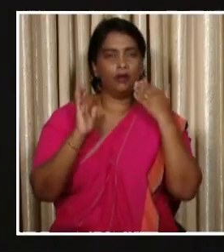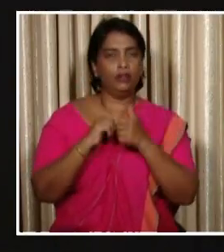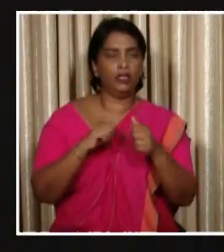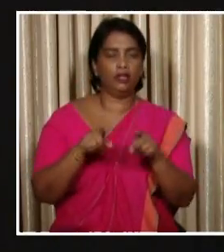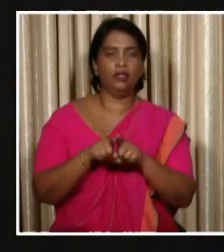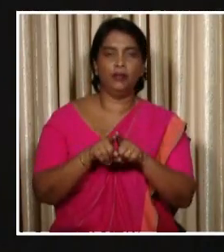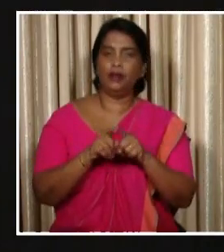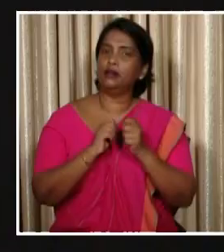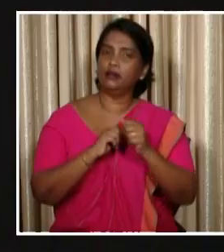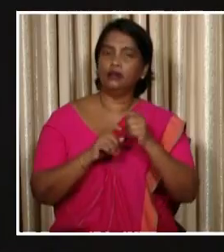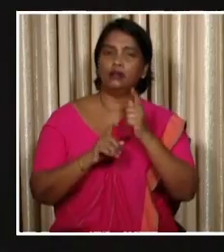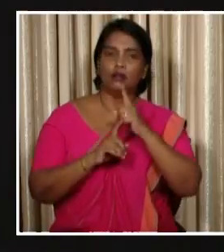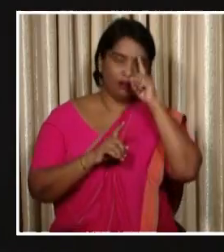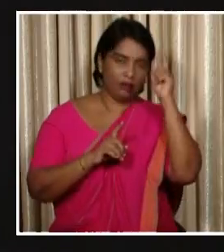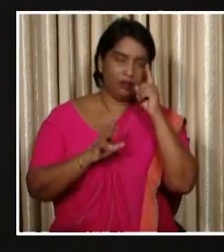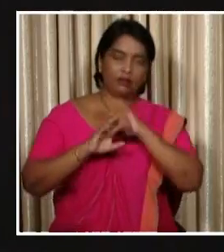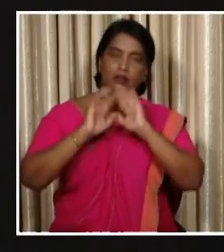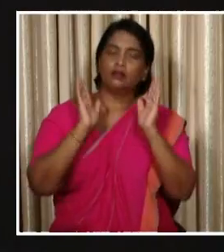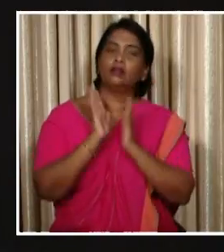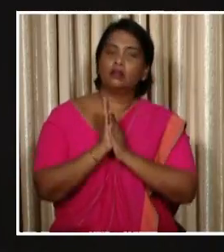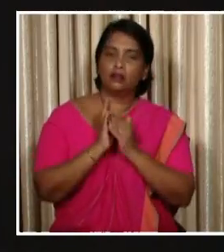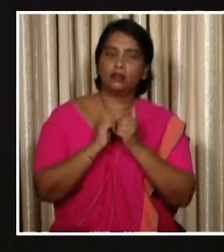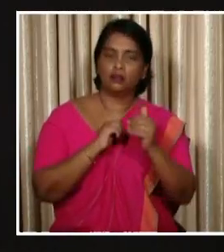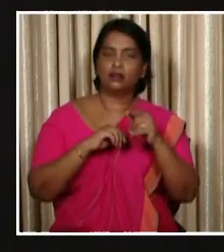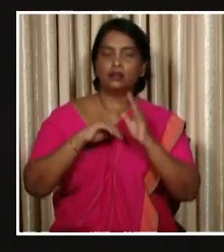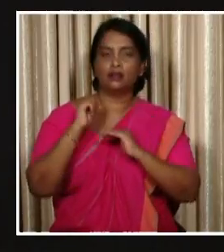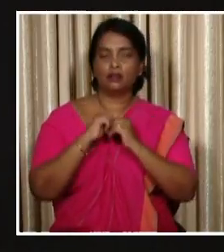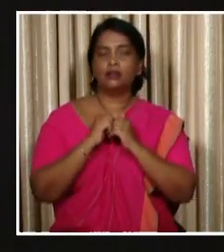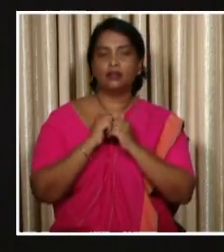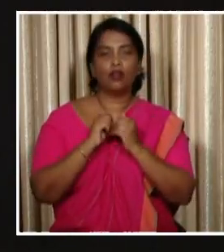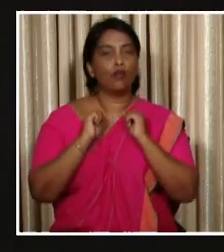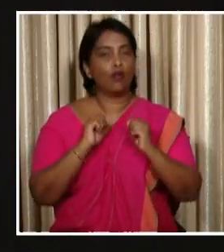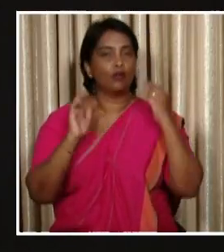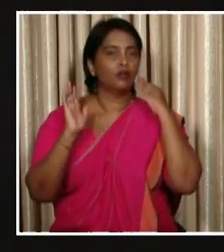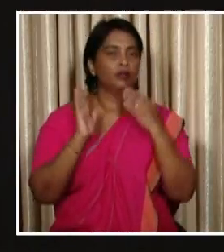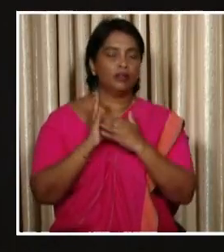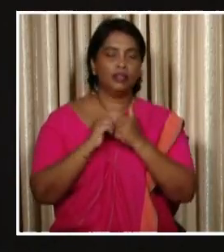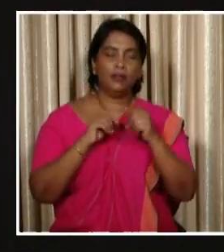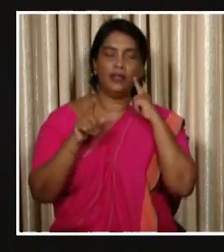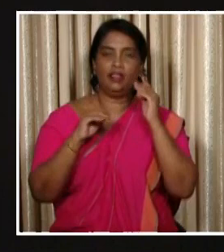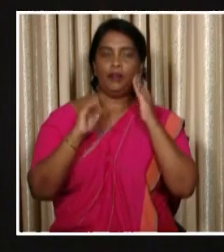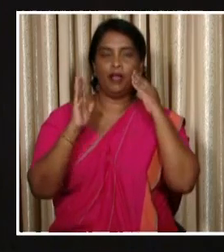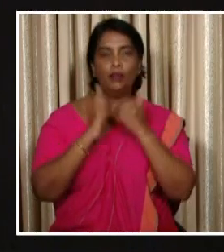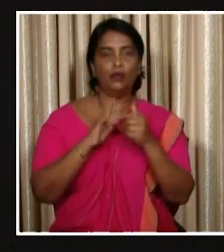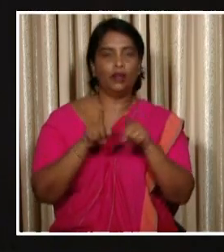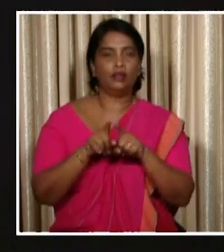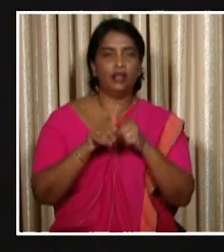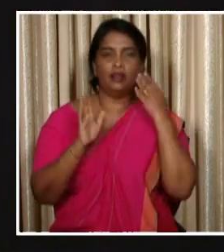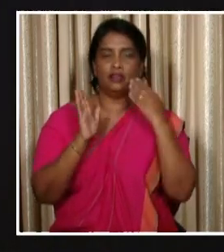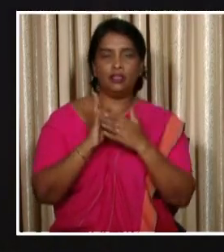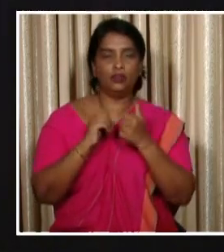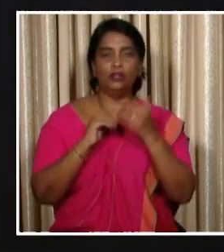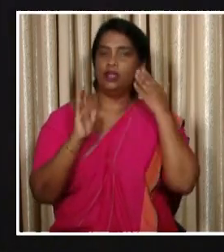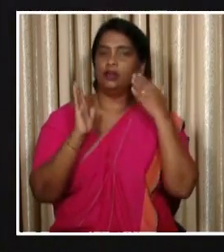across the globe, the social, the science and technological diplomacy, political diplomacy,